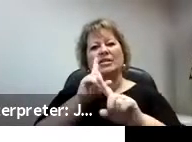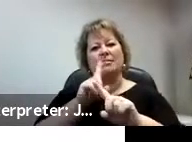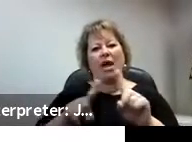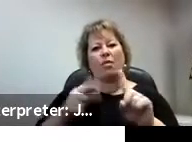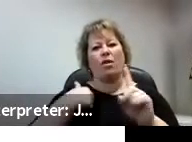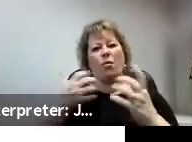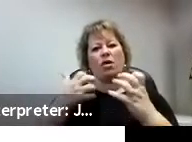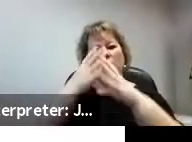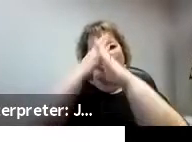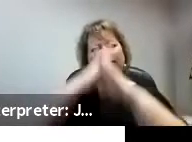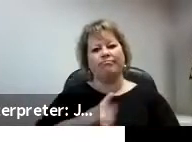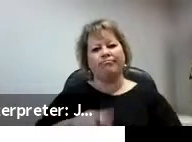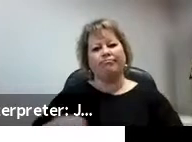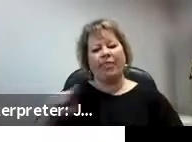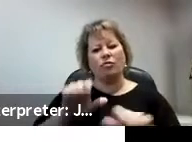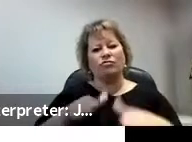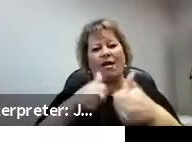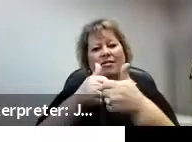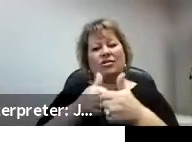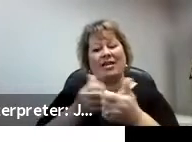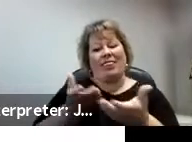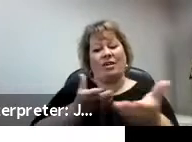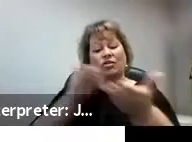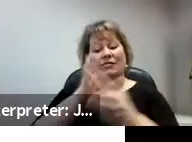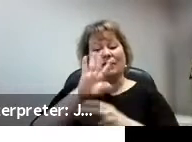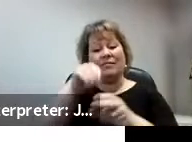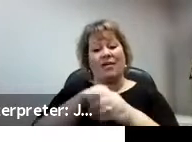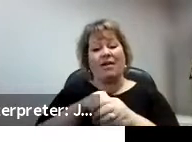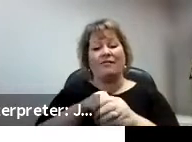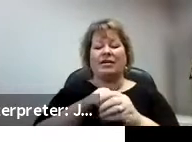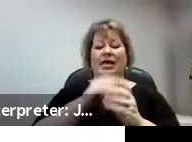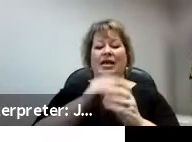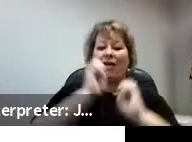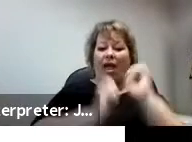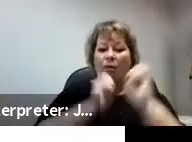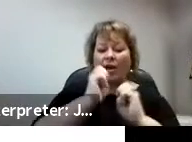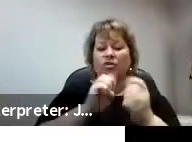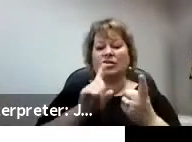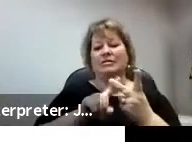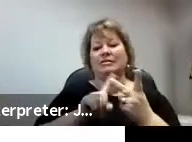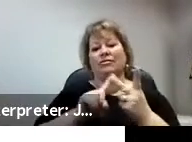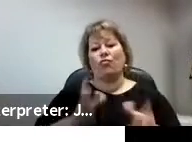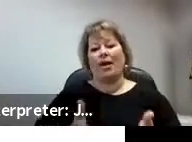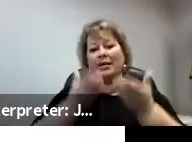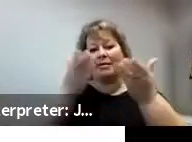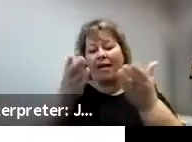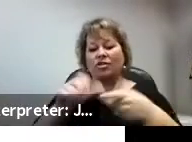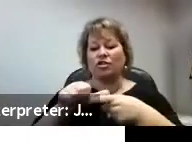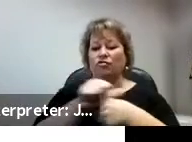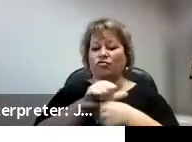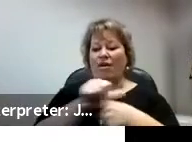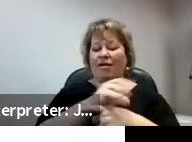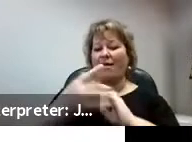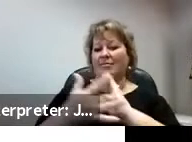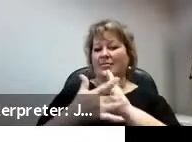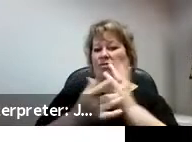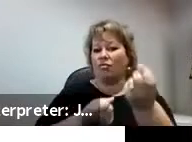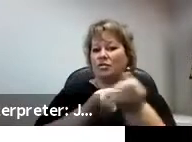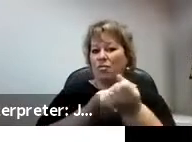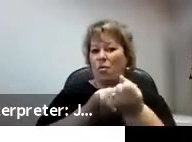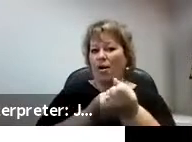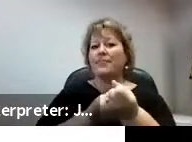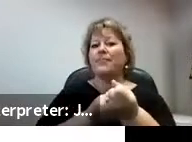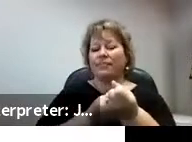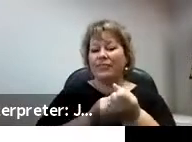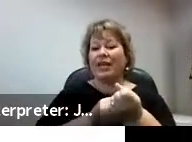disability. Services provided include evaluations, recommendations, training, and technical support.